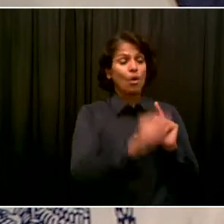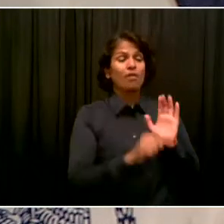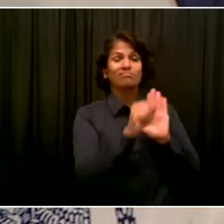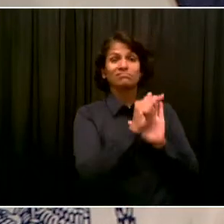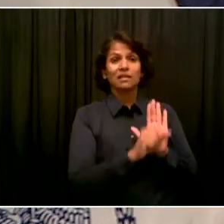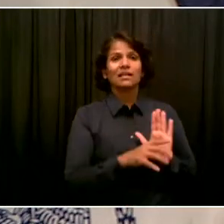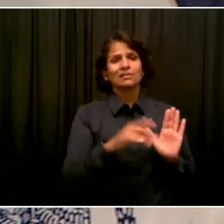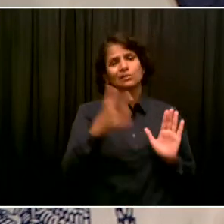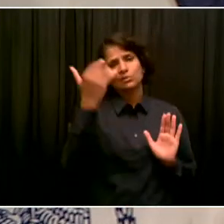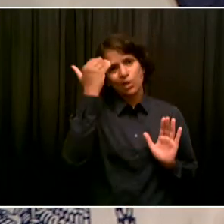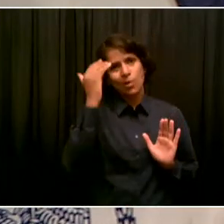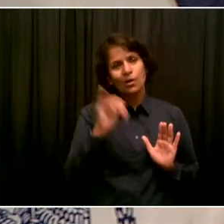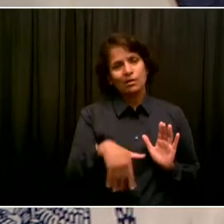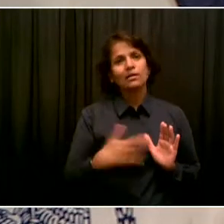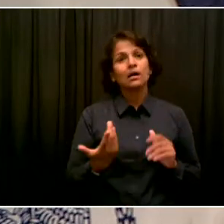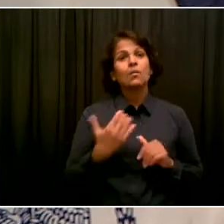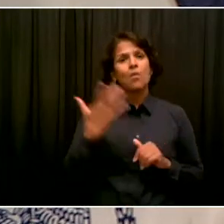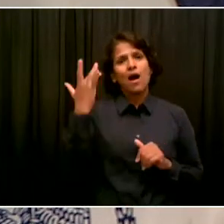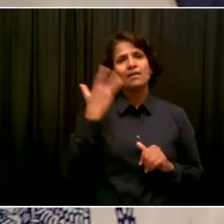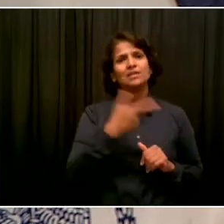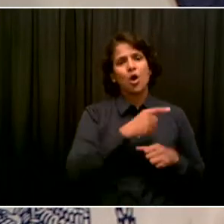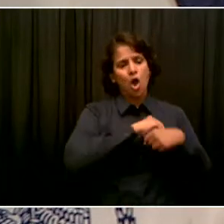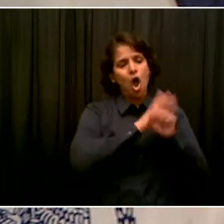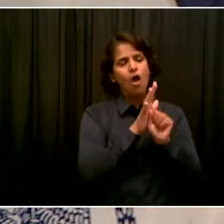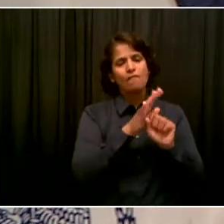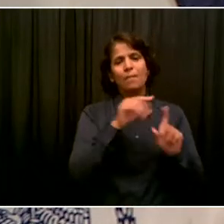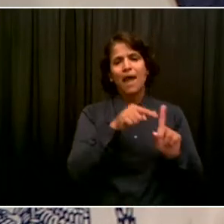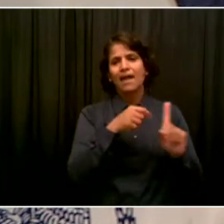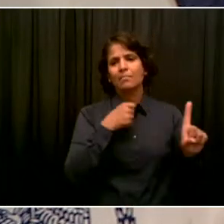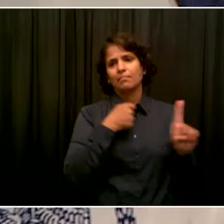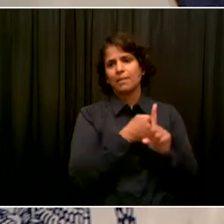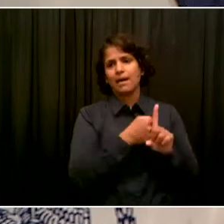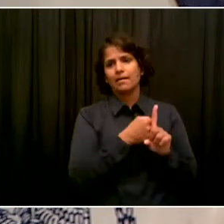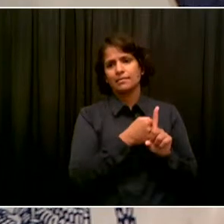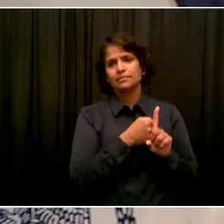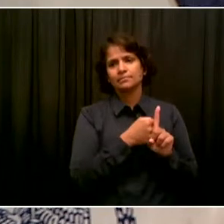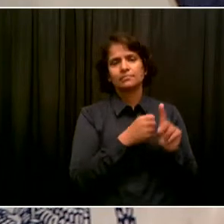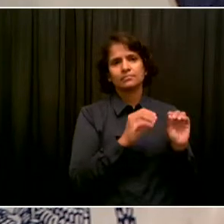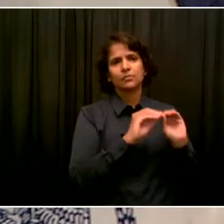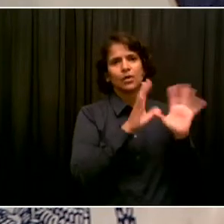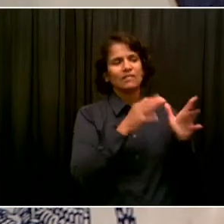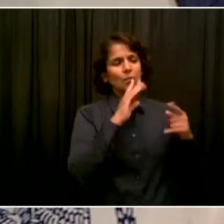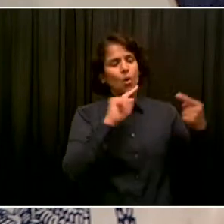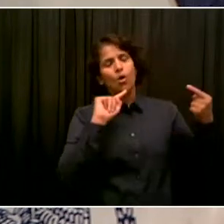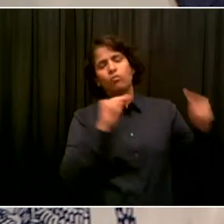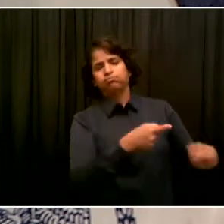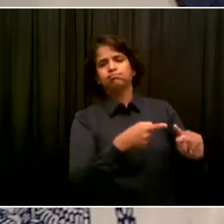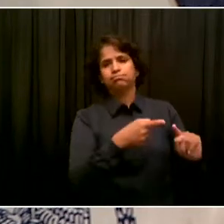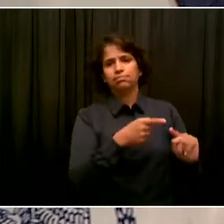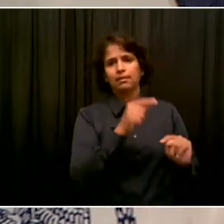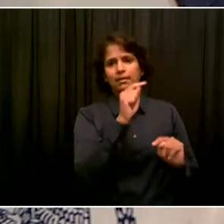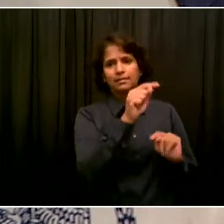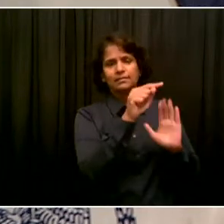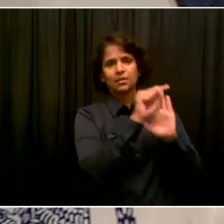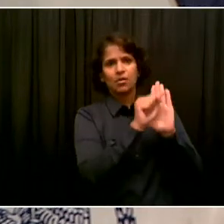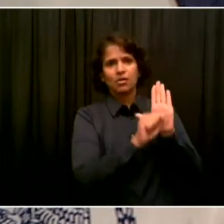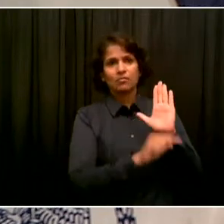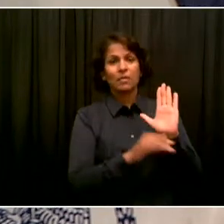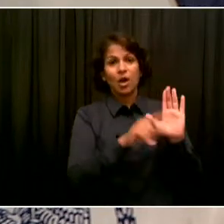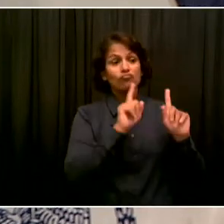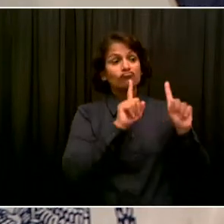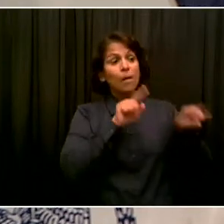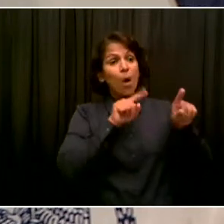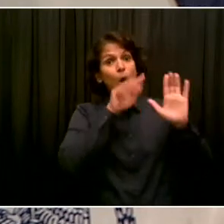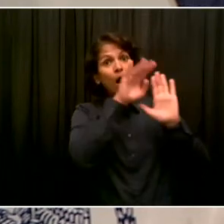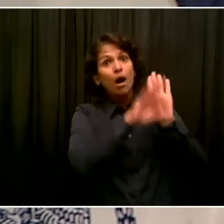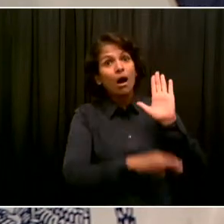it's just as horrible, it's just as painful, but it's not a surprise. So you'll see in there the areas where